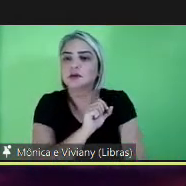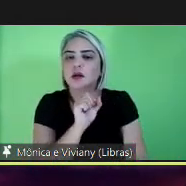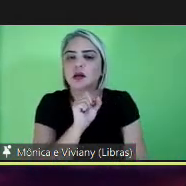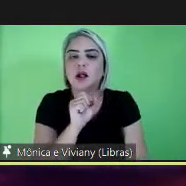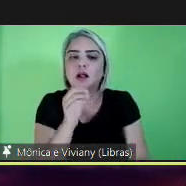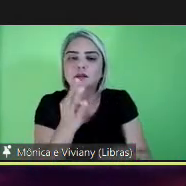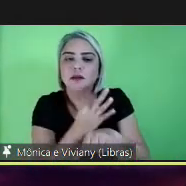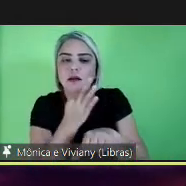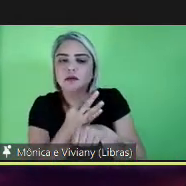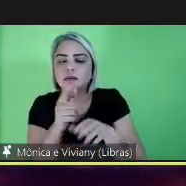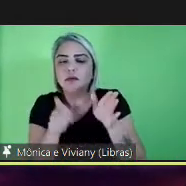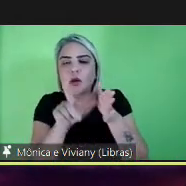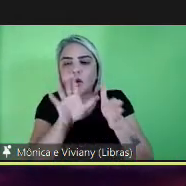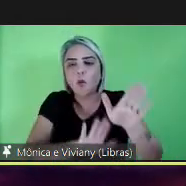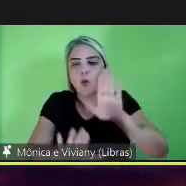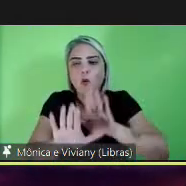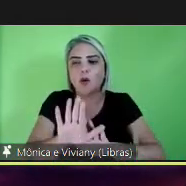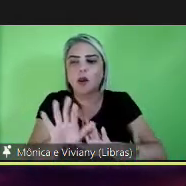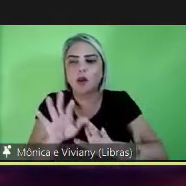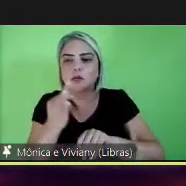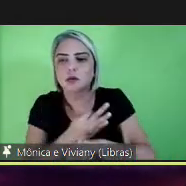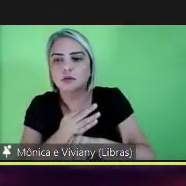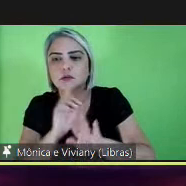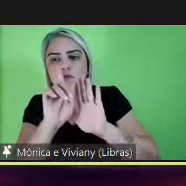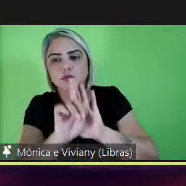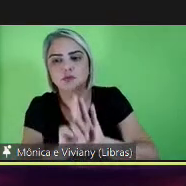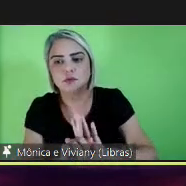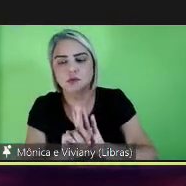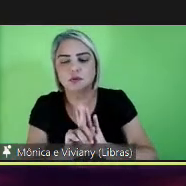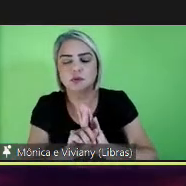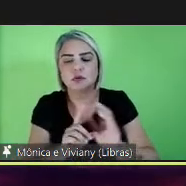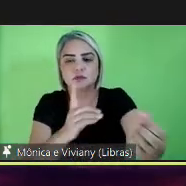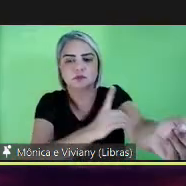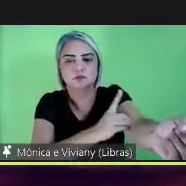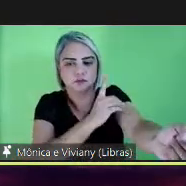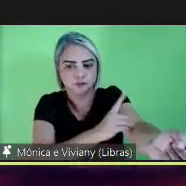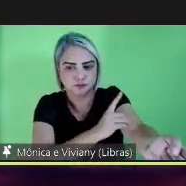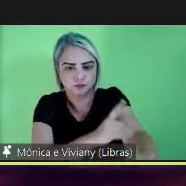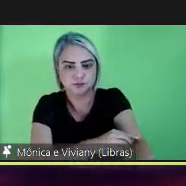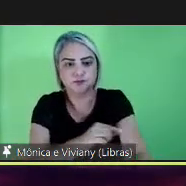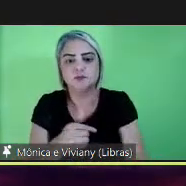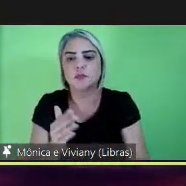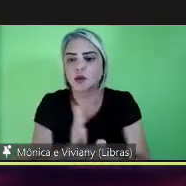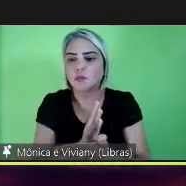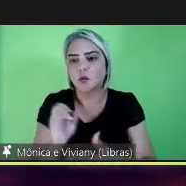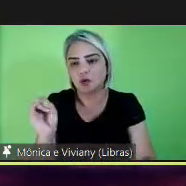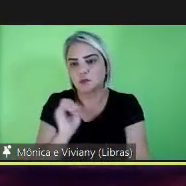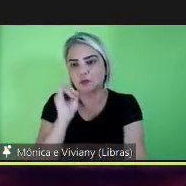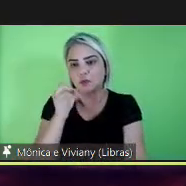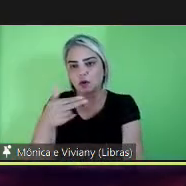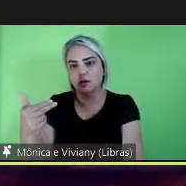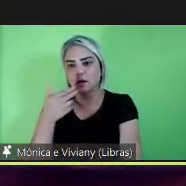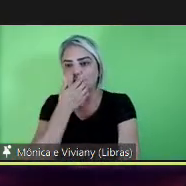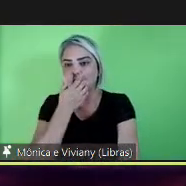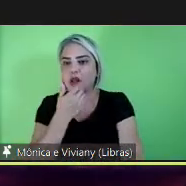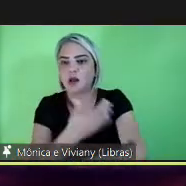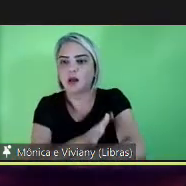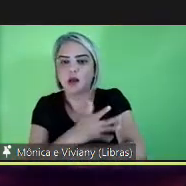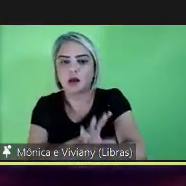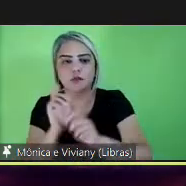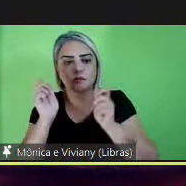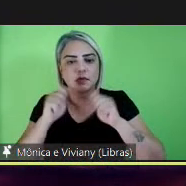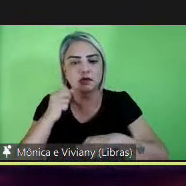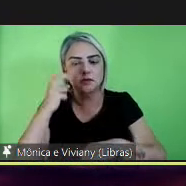management. High up on the list is that culturally intelligent, competent practice. We can't ignore